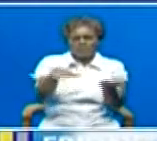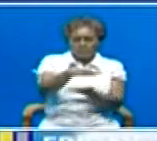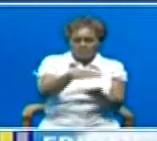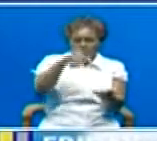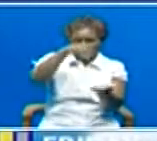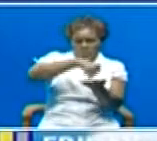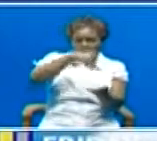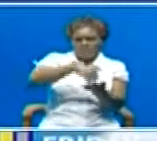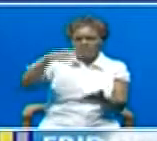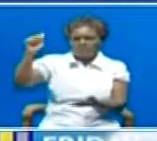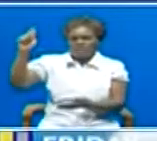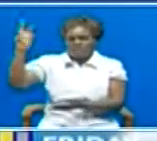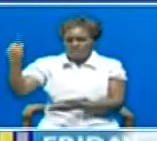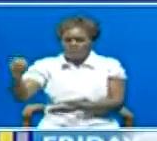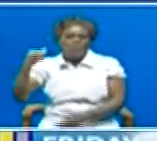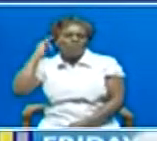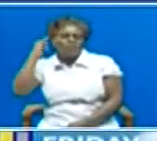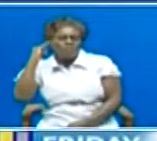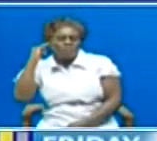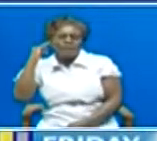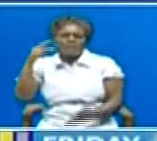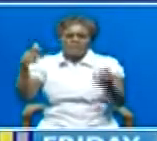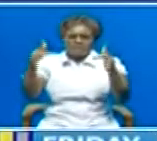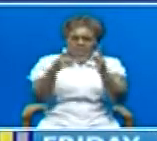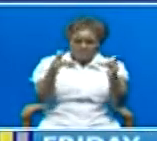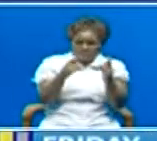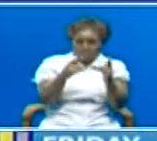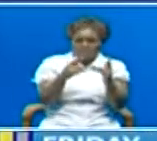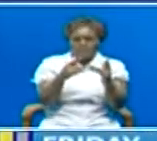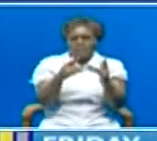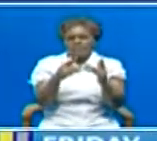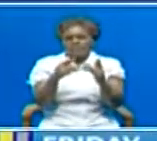including ATMs, mobile and internet banking, point-of-sale terminals, and agents.